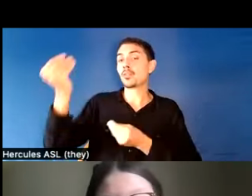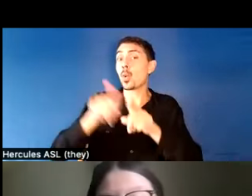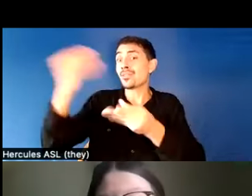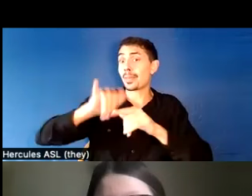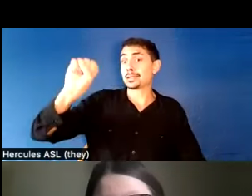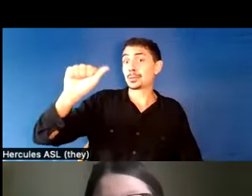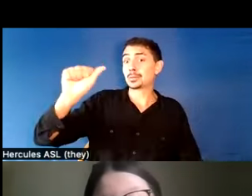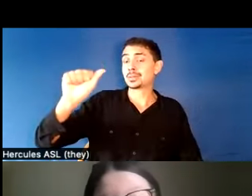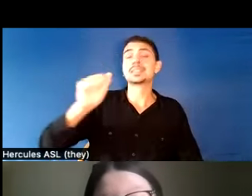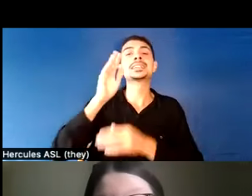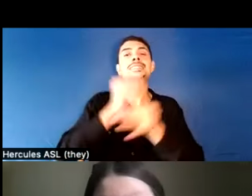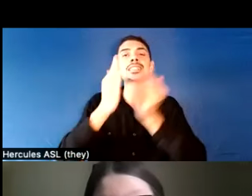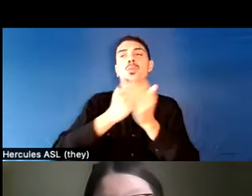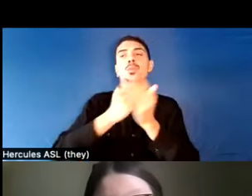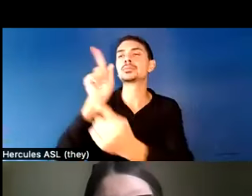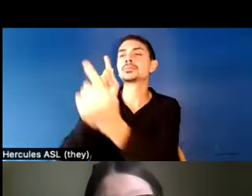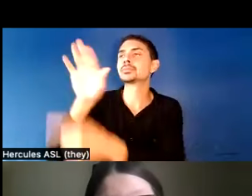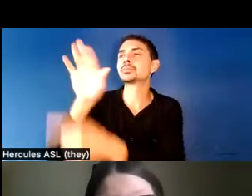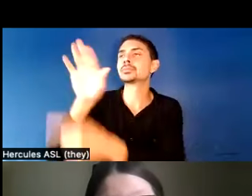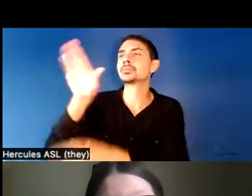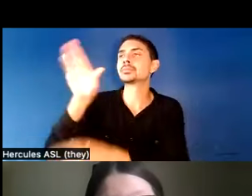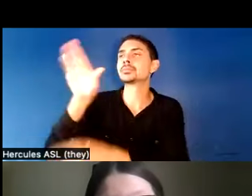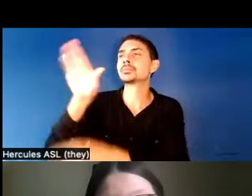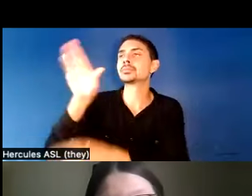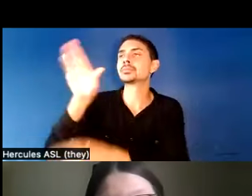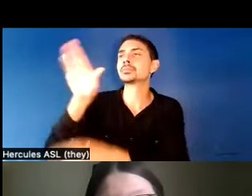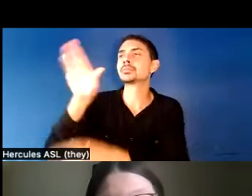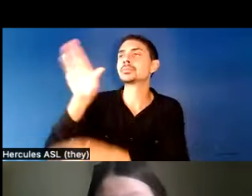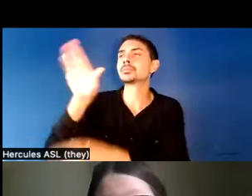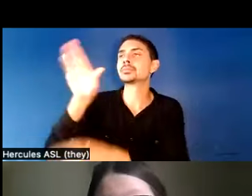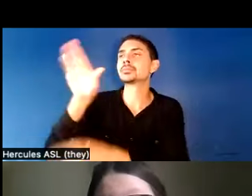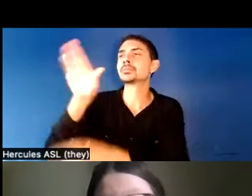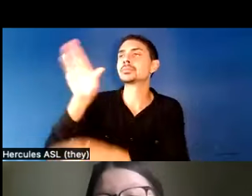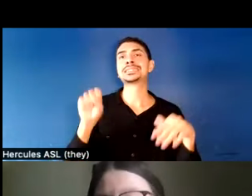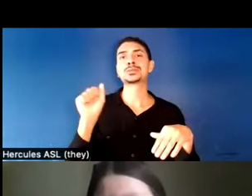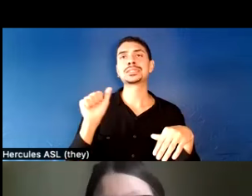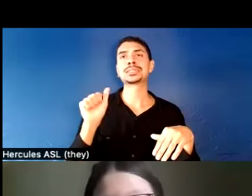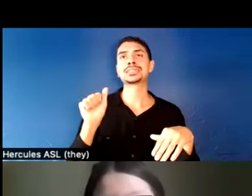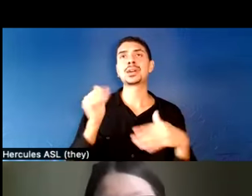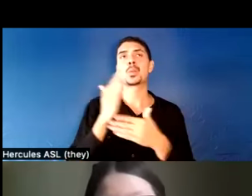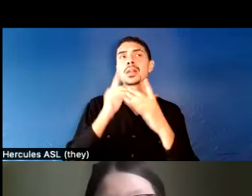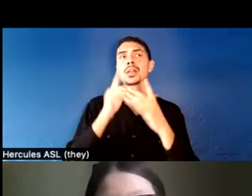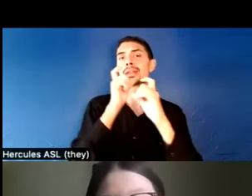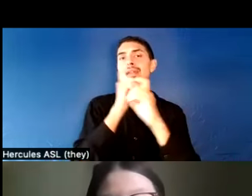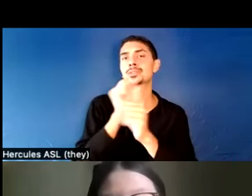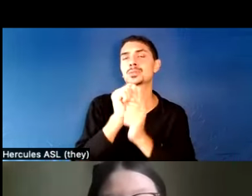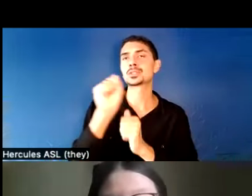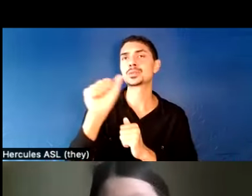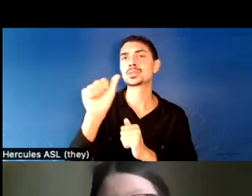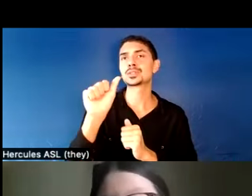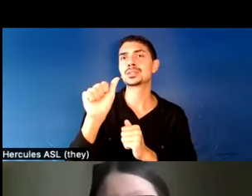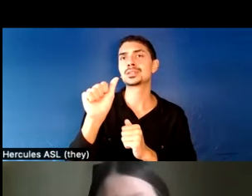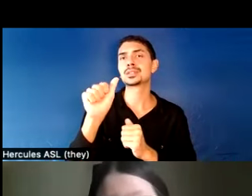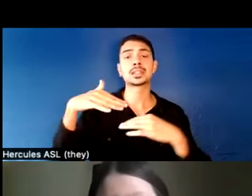know, talking to somebody who has no idea what sexual assault is, what are the nuances, what